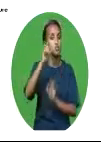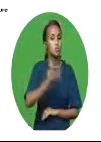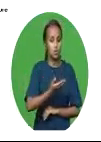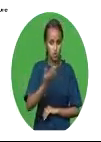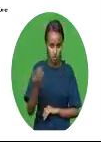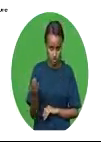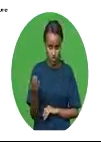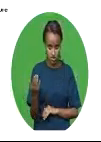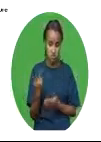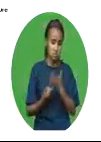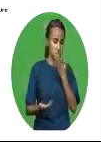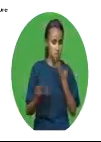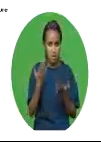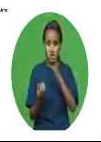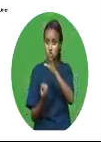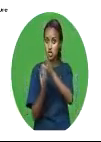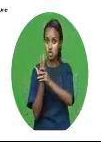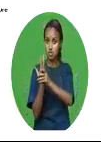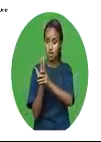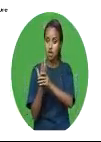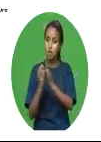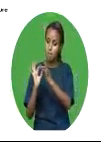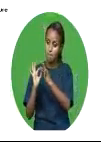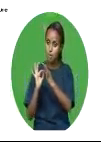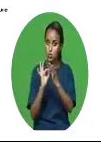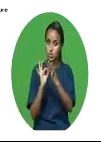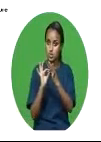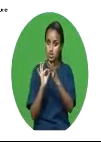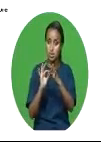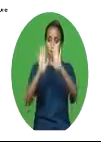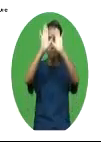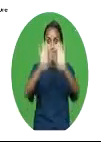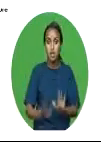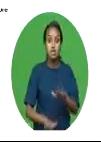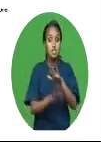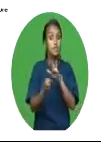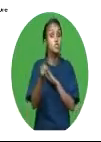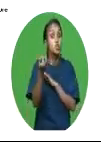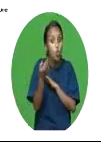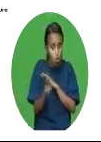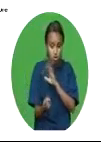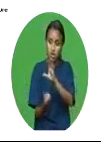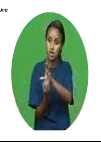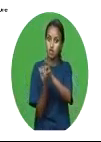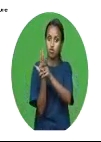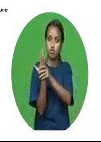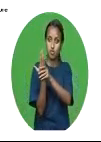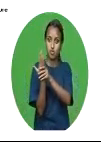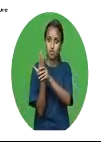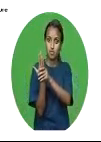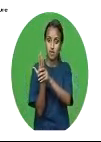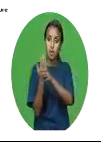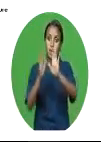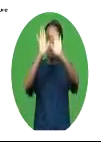object which may be generated by bounding plane surfaces or revolving of a plane